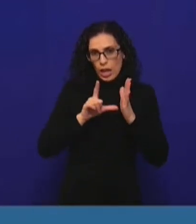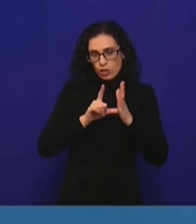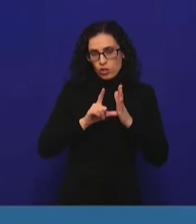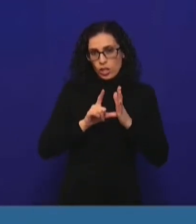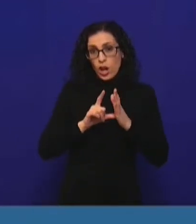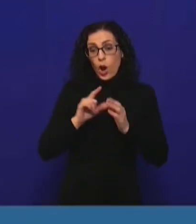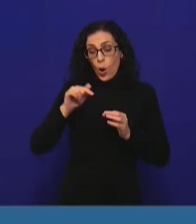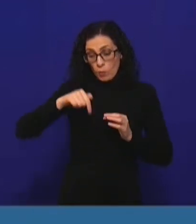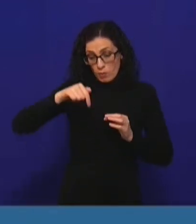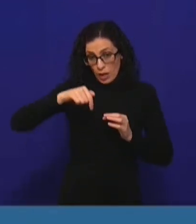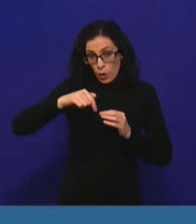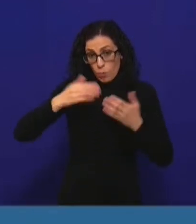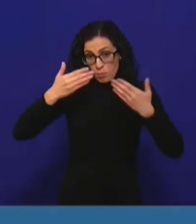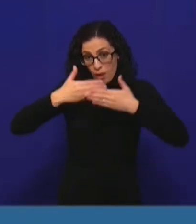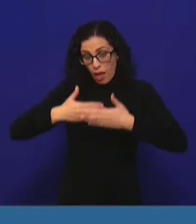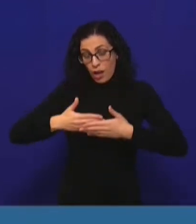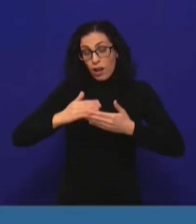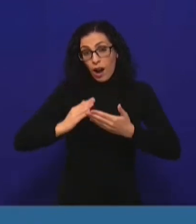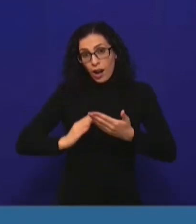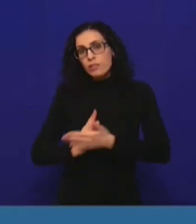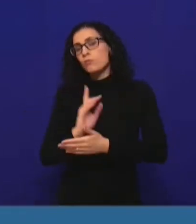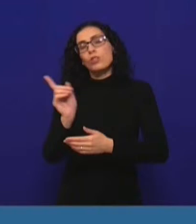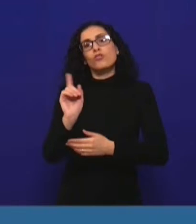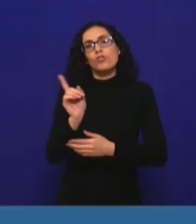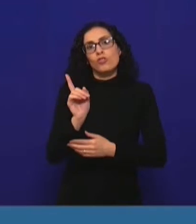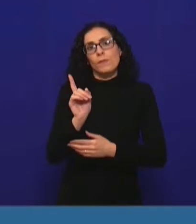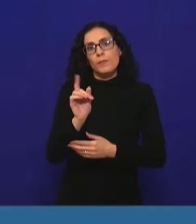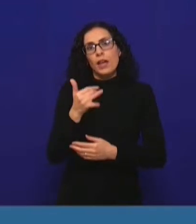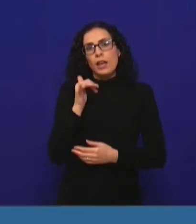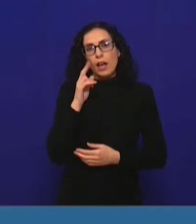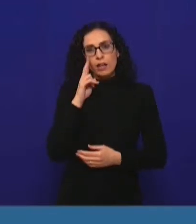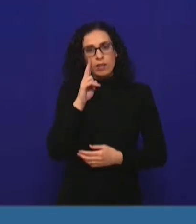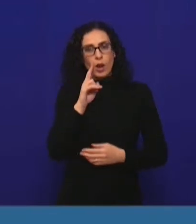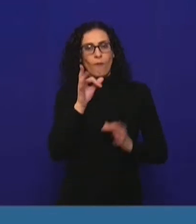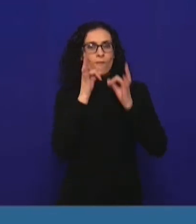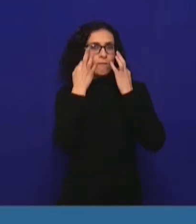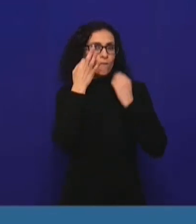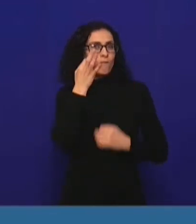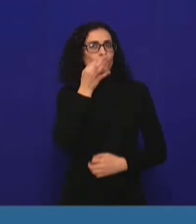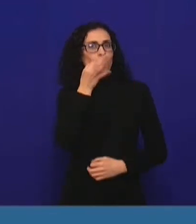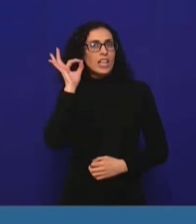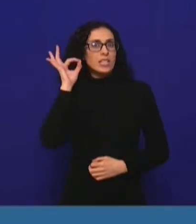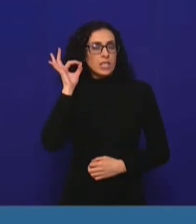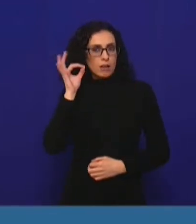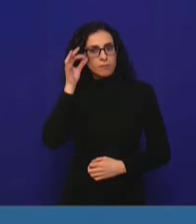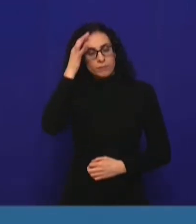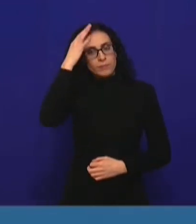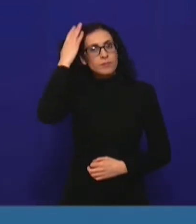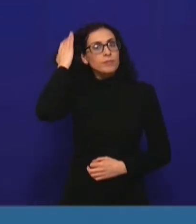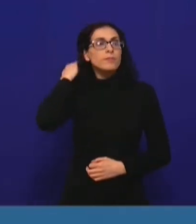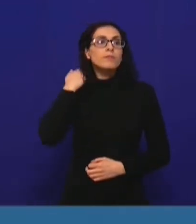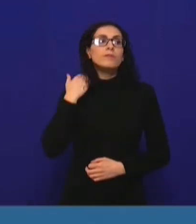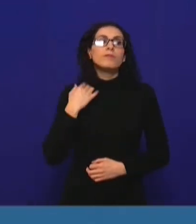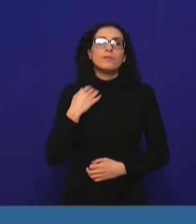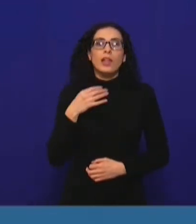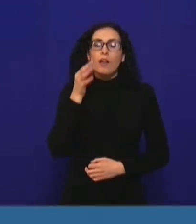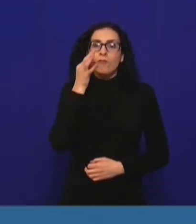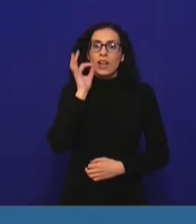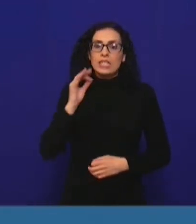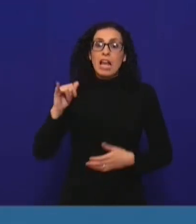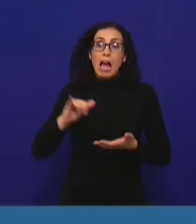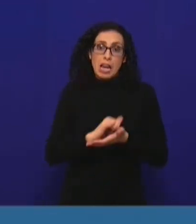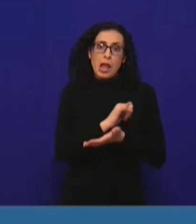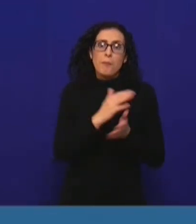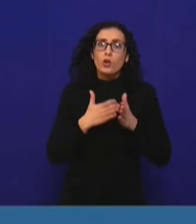f'nofs il-lejl fejn aħna rajna li jekk inħarsu lejn Franza kellna lil de France li kellha l-ajruport għadu miftuħ u